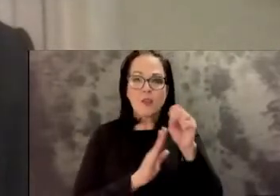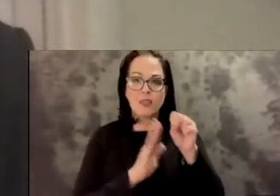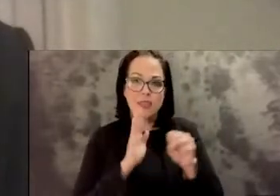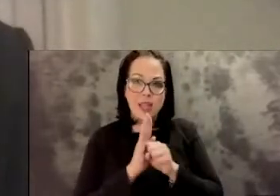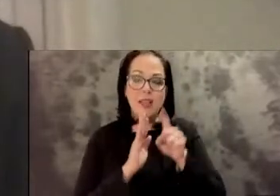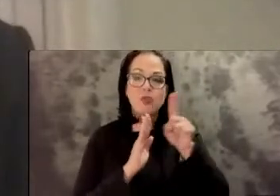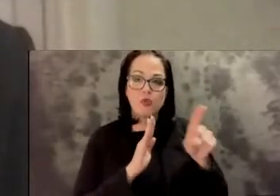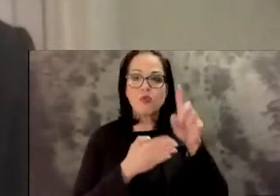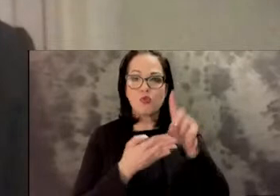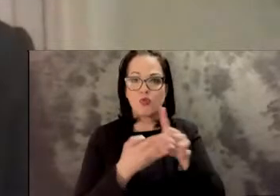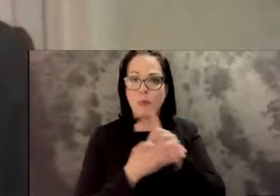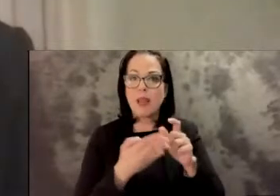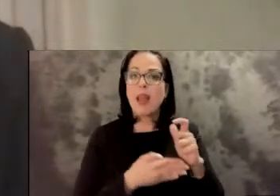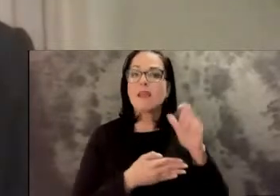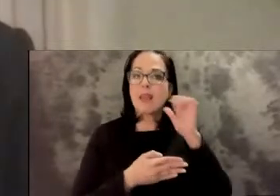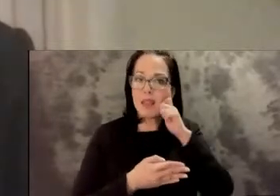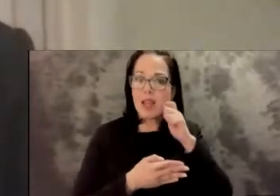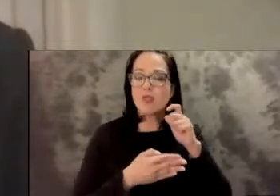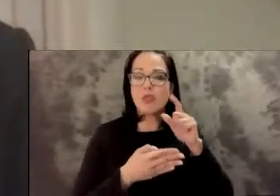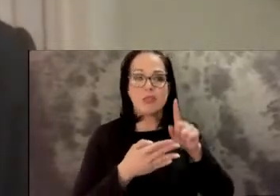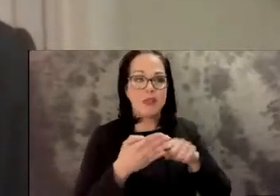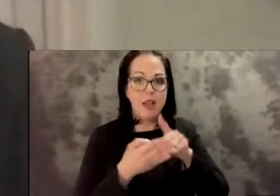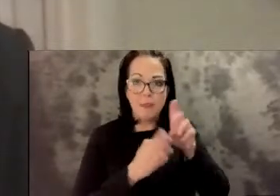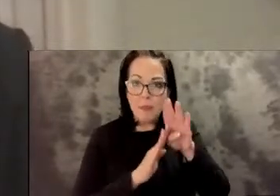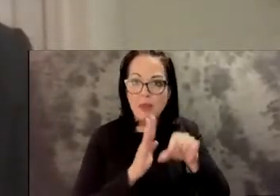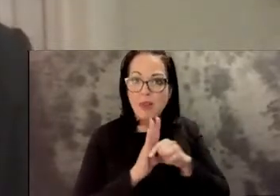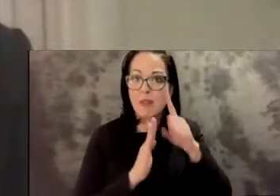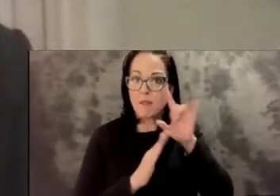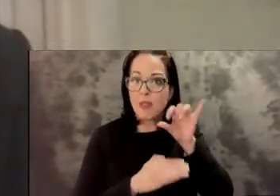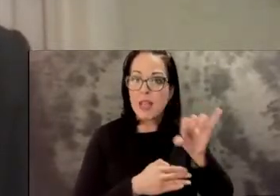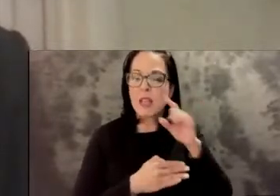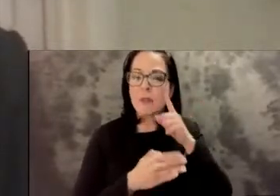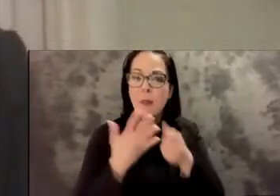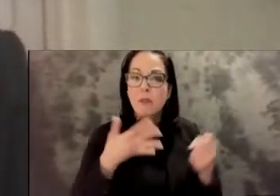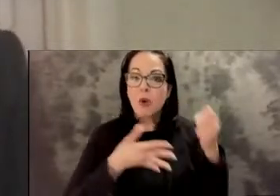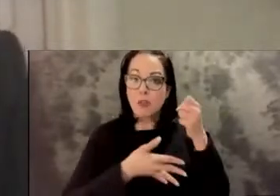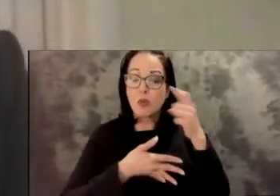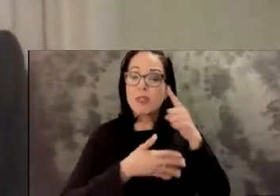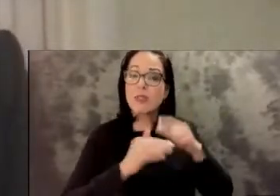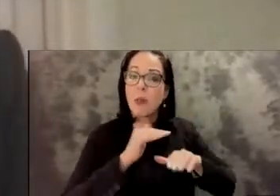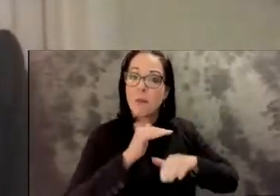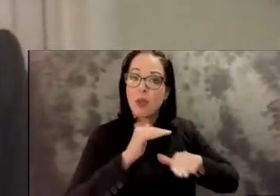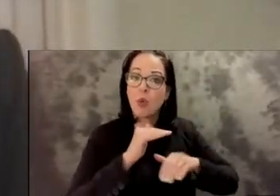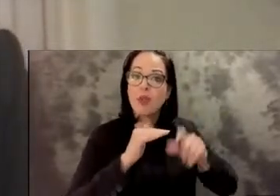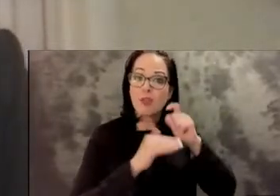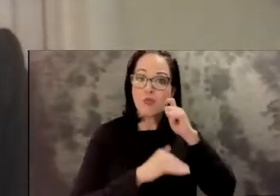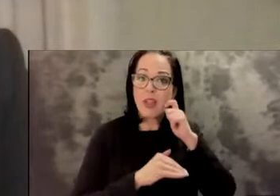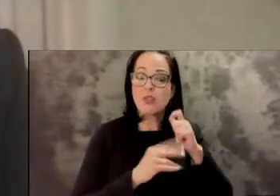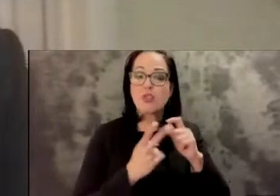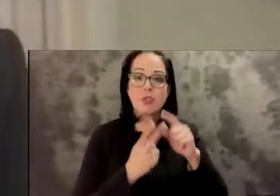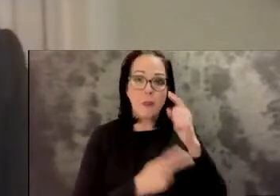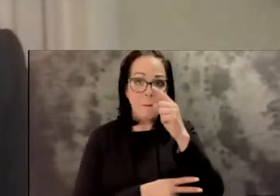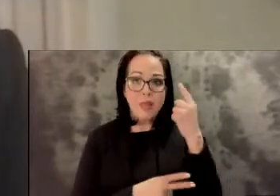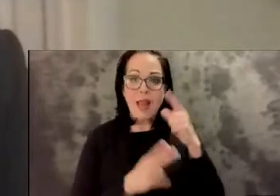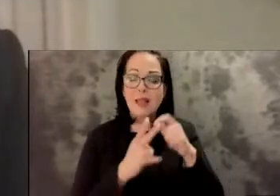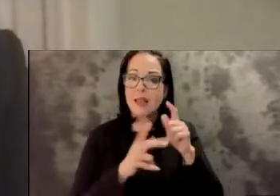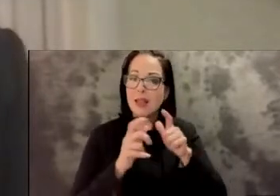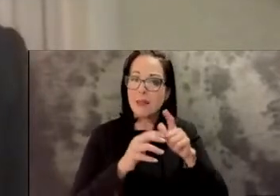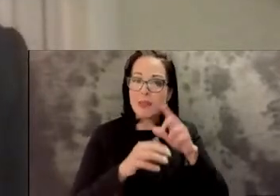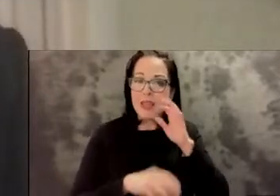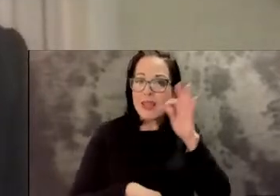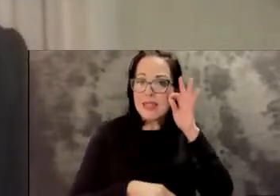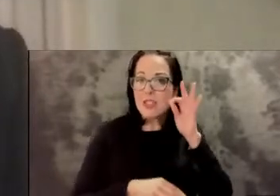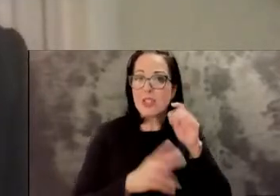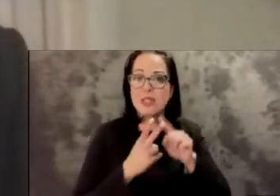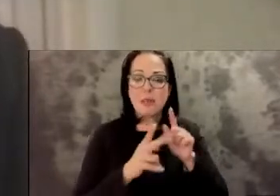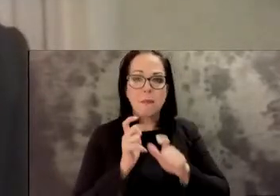national origin in their vaccine distributions by prioritizing racial minorities or Black, Indigenous, and people of color.